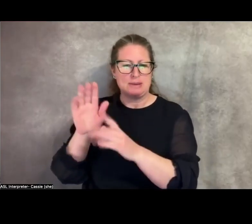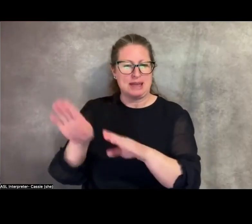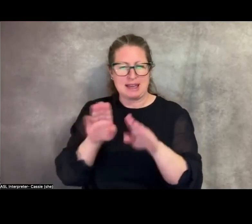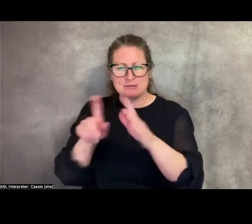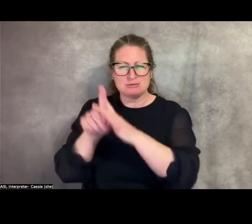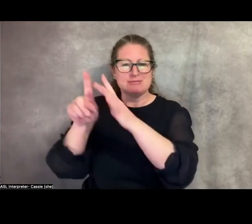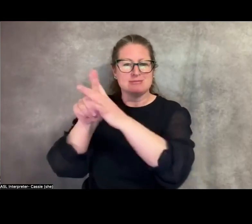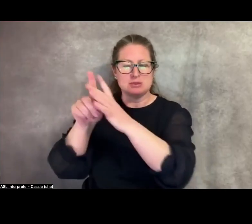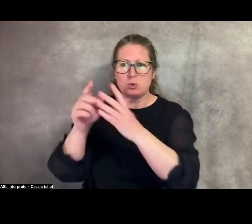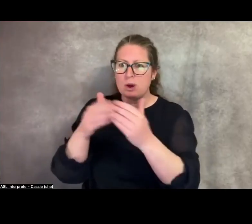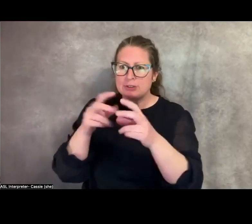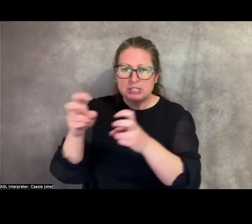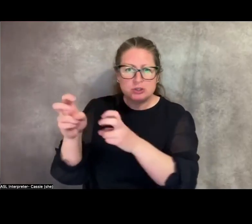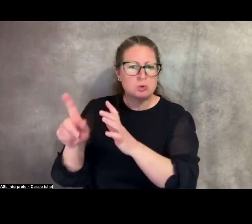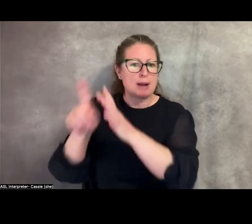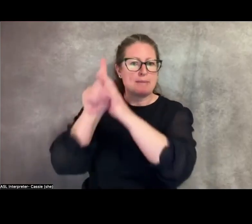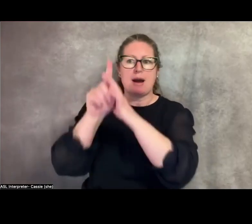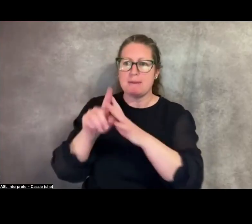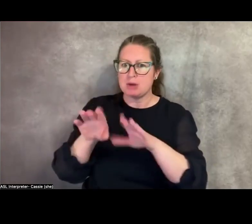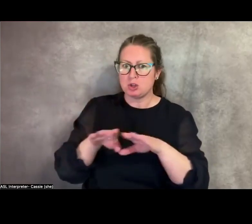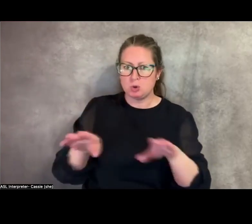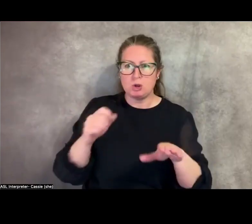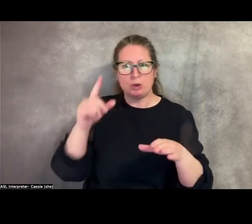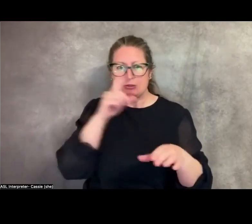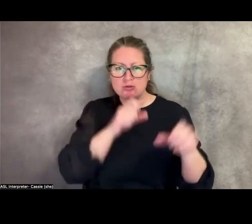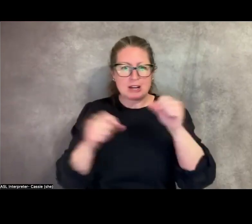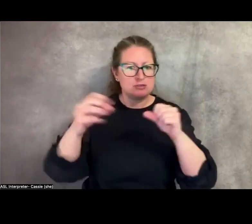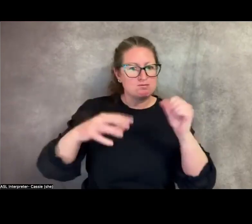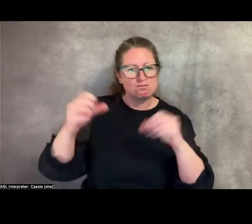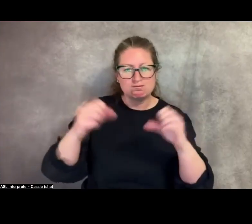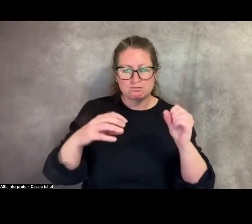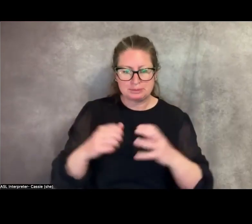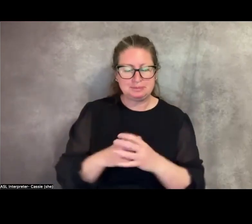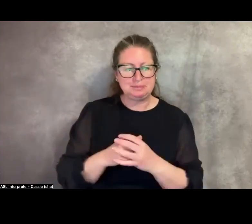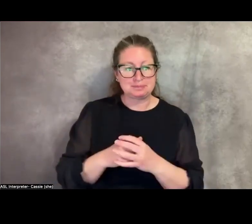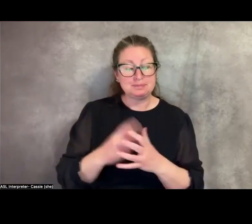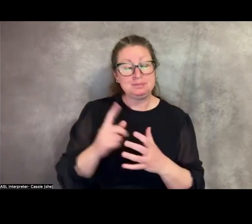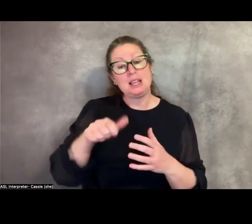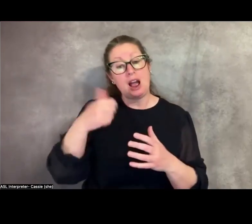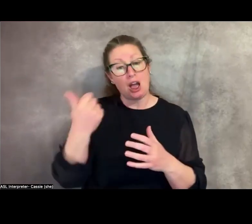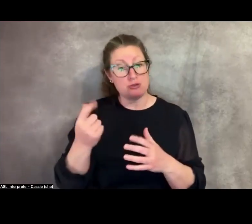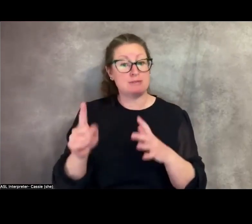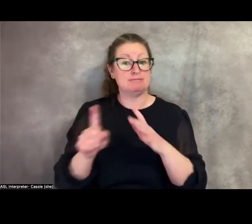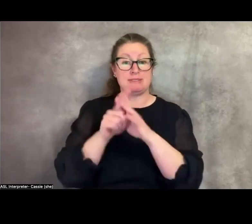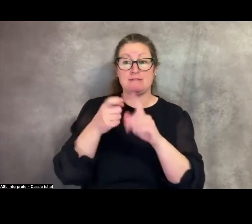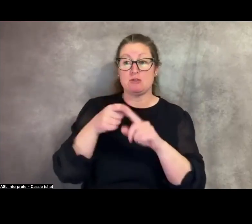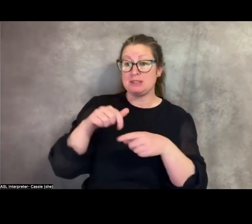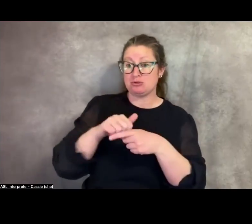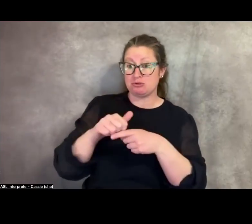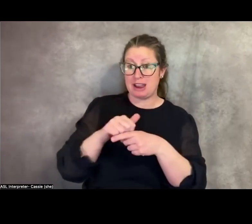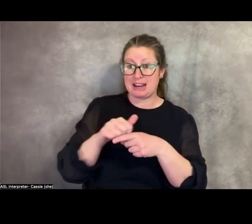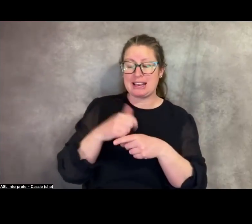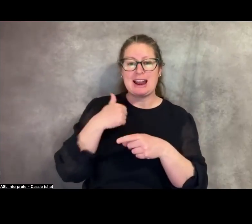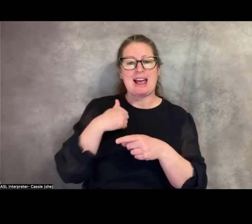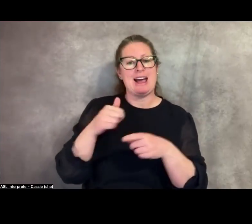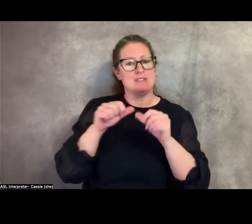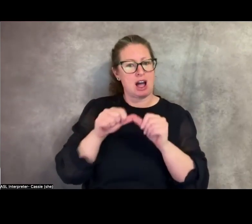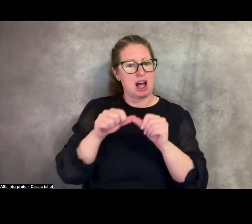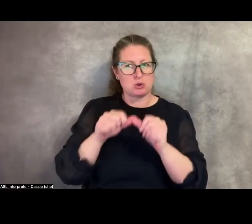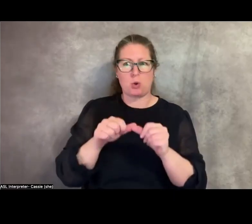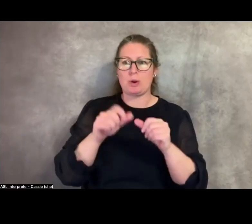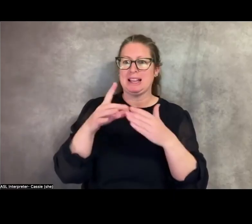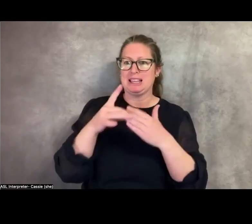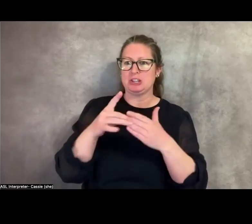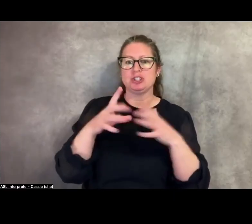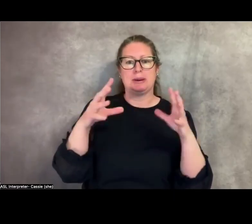up on the unit as well. Also, one of the major things that came out of this is the ongoing leadership meetings we have with